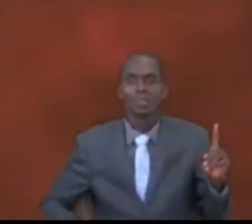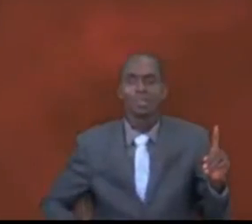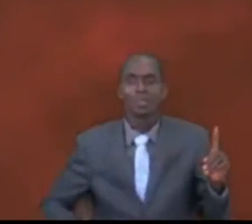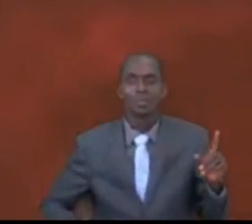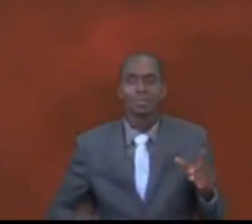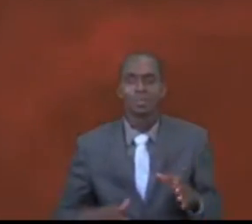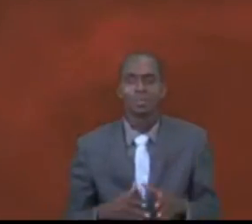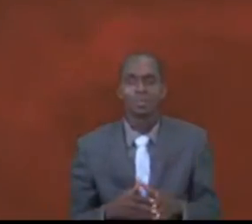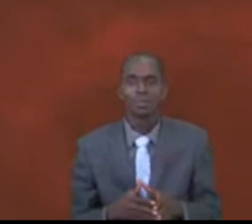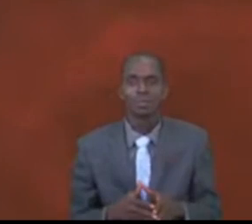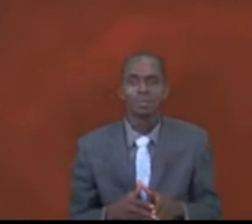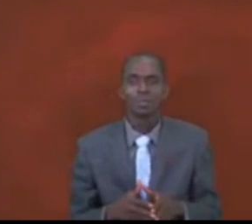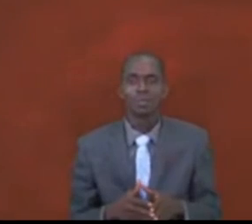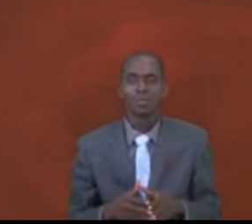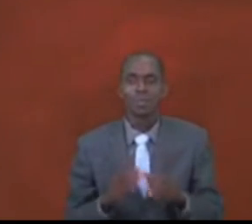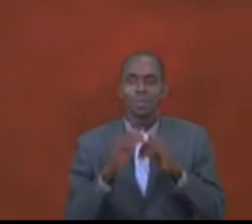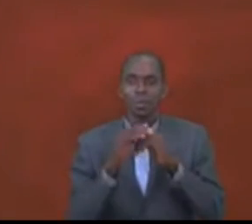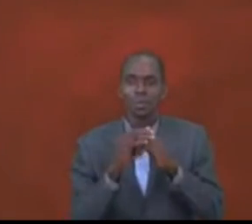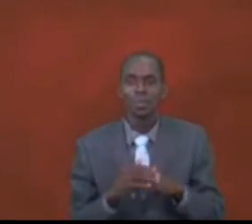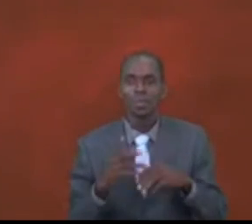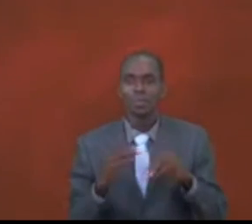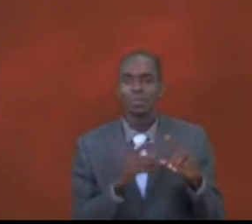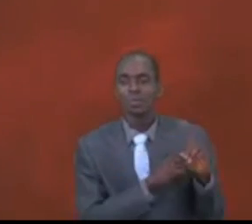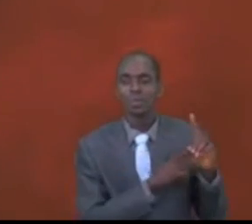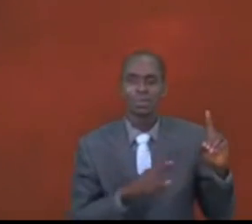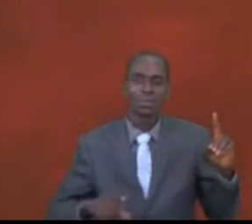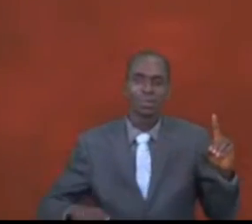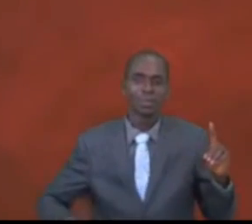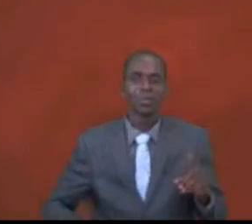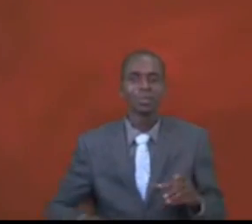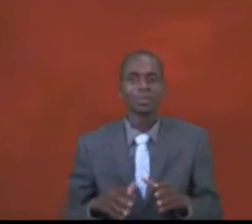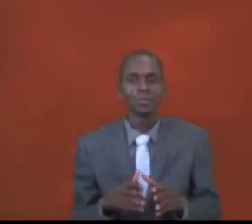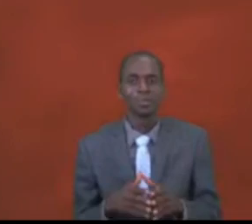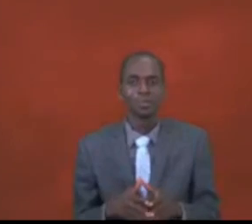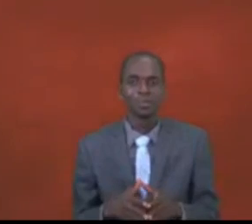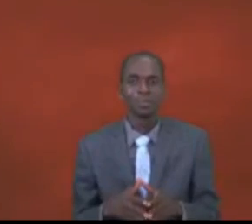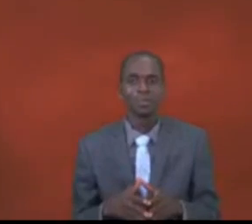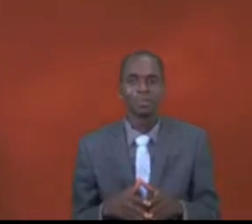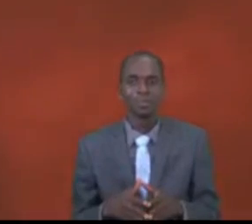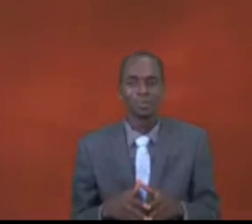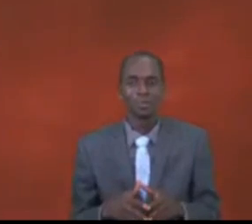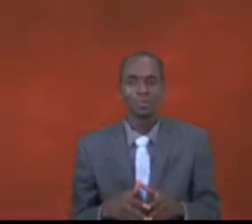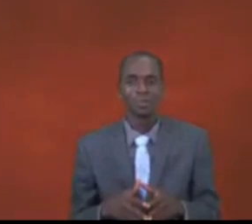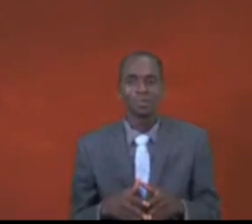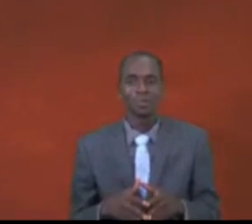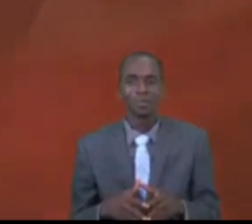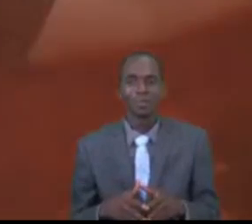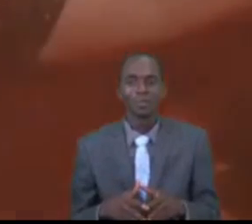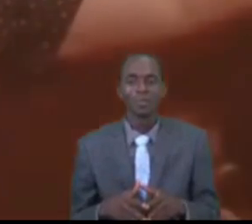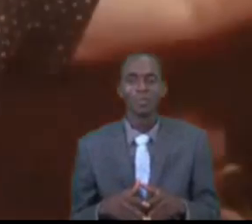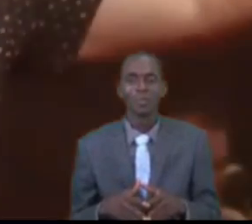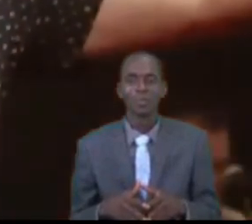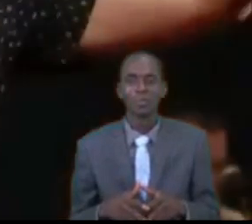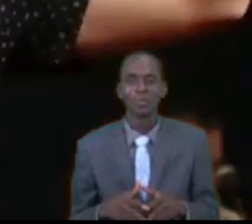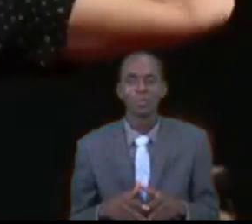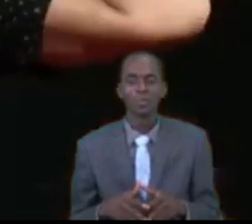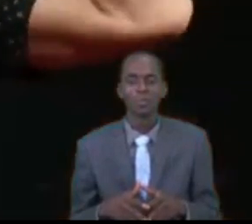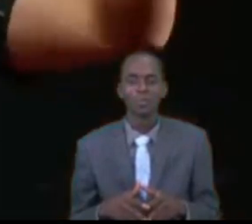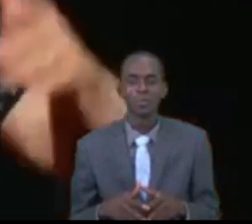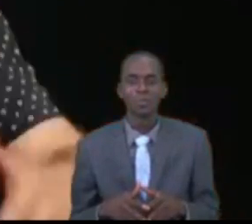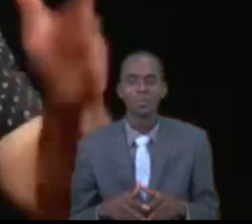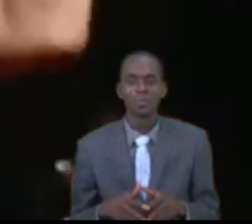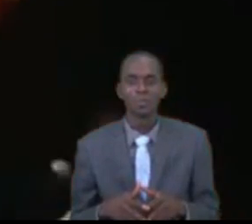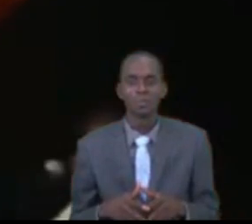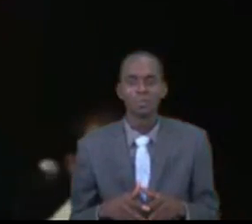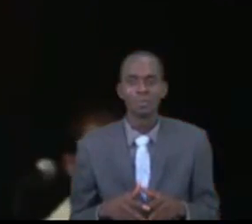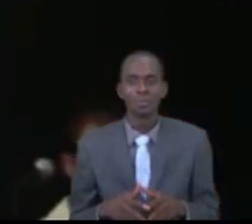would, and we will worship the Lord and believe for total emancipation by the authority of